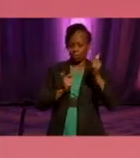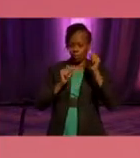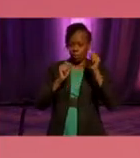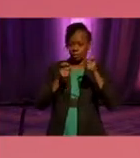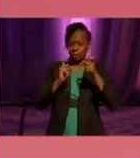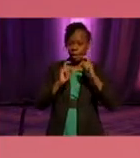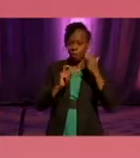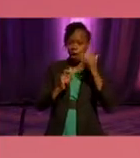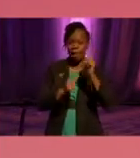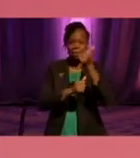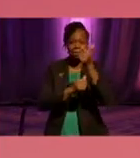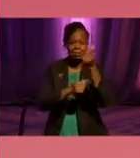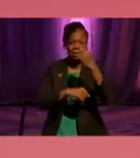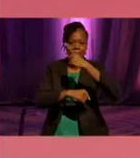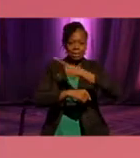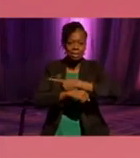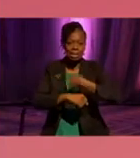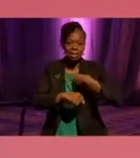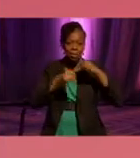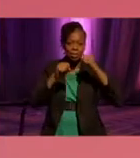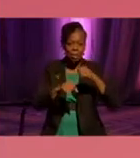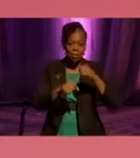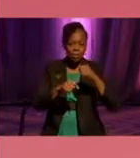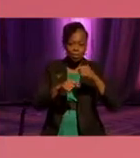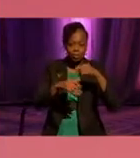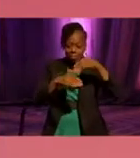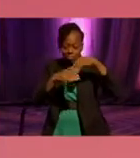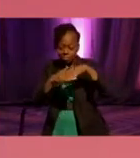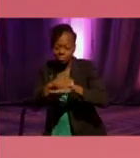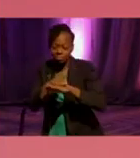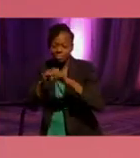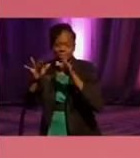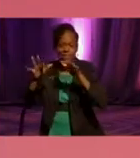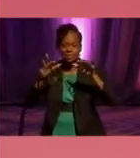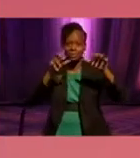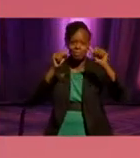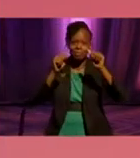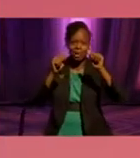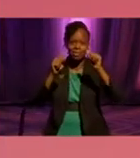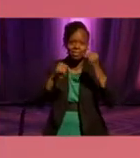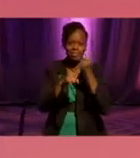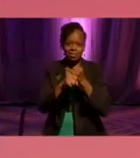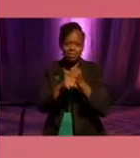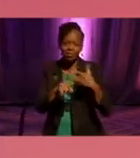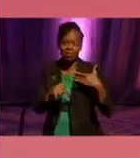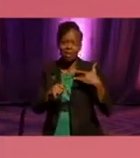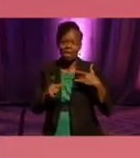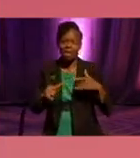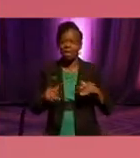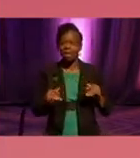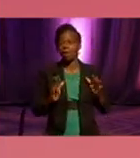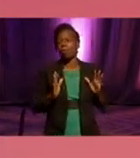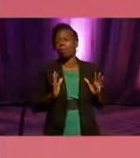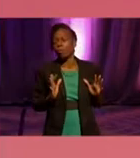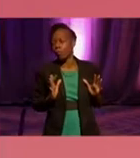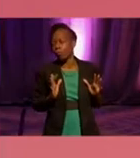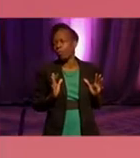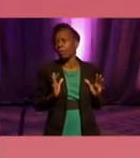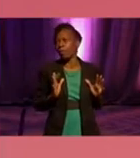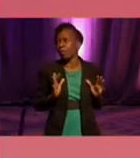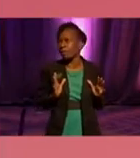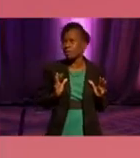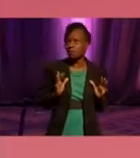10 days to check into this magical facility that felt like a vacation, okay? It felt like I